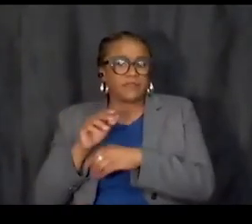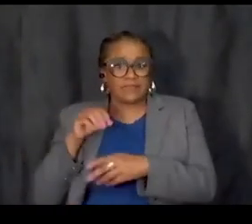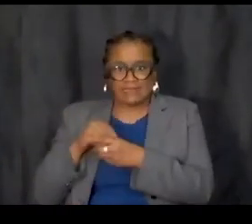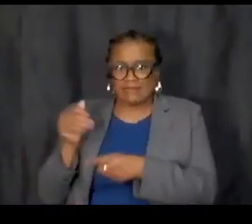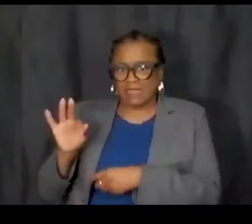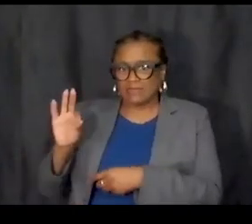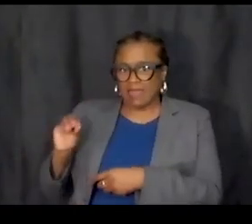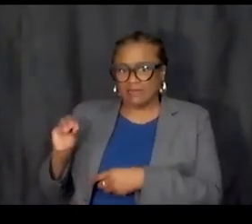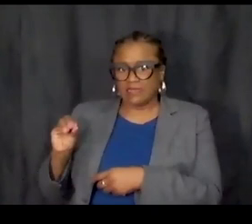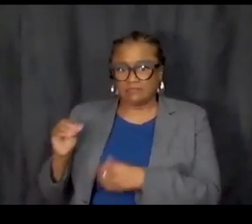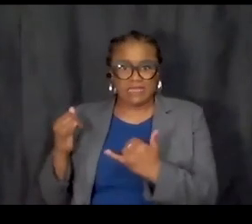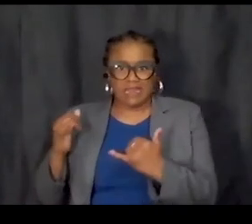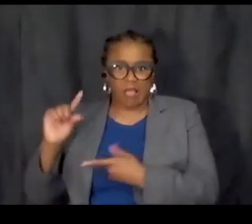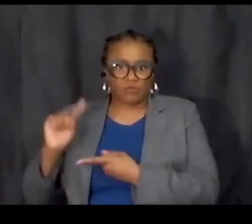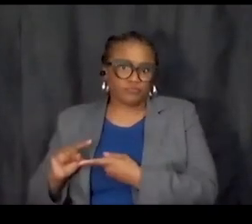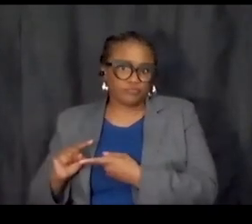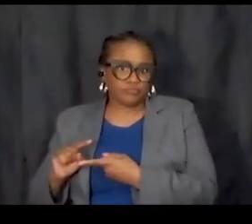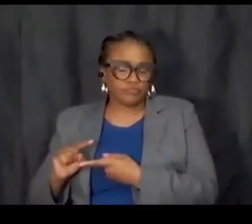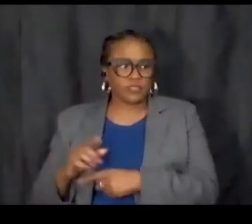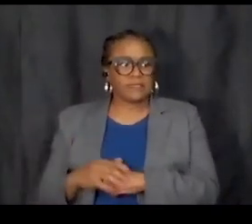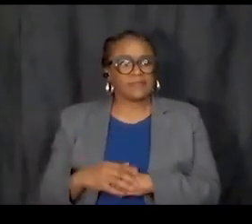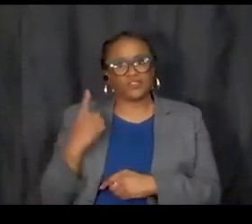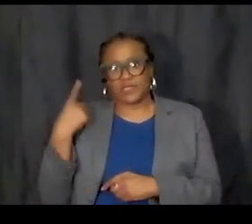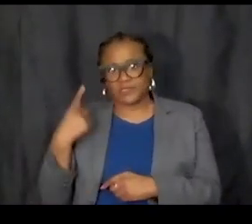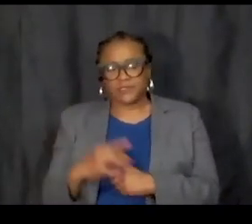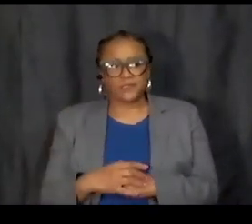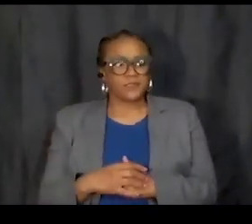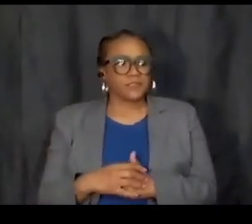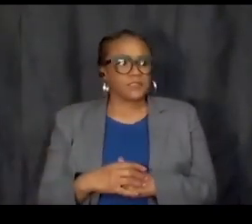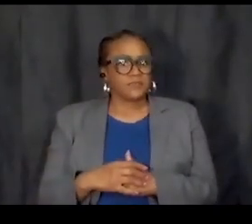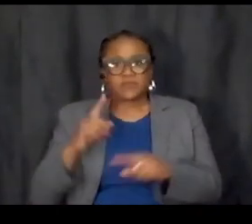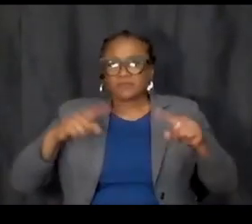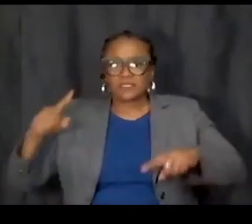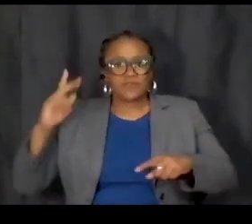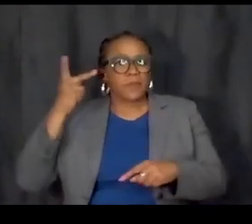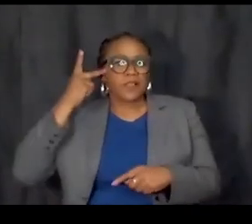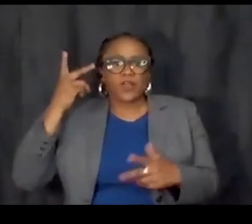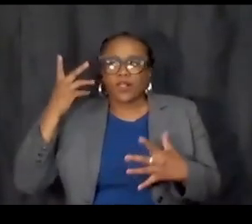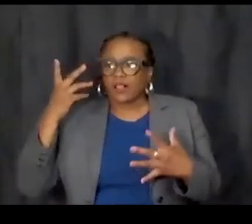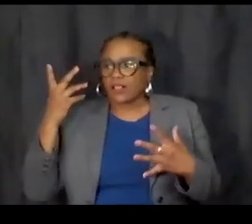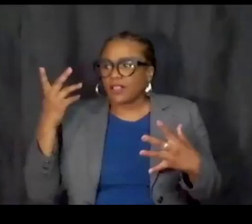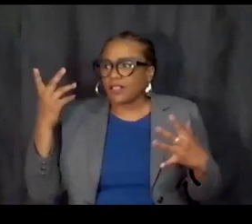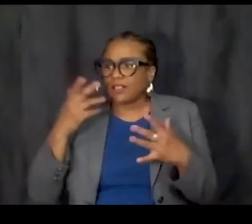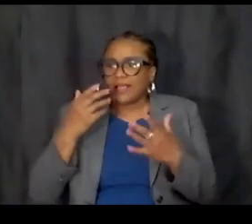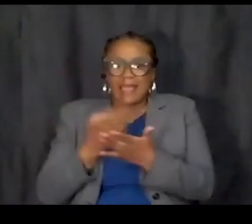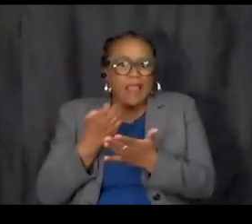kind of crazy. And there were all kinds of political, economic reasons for that.